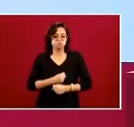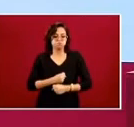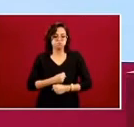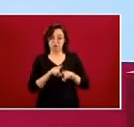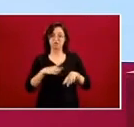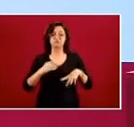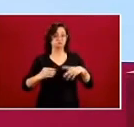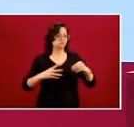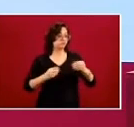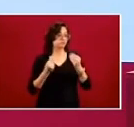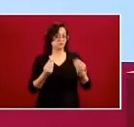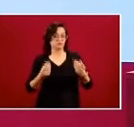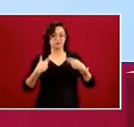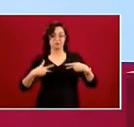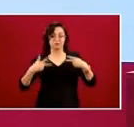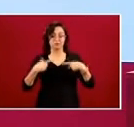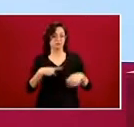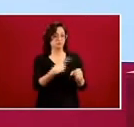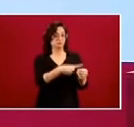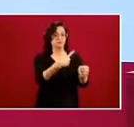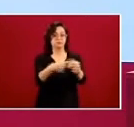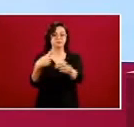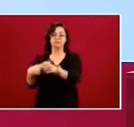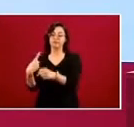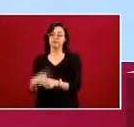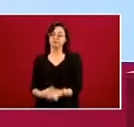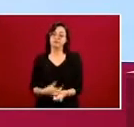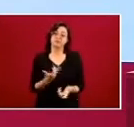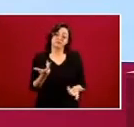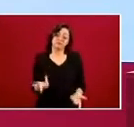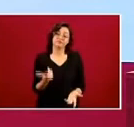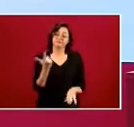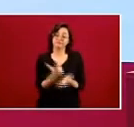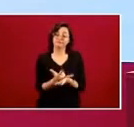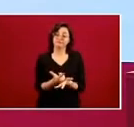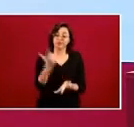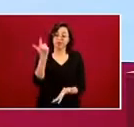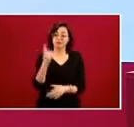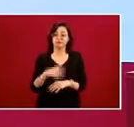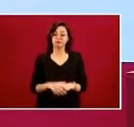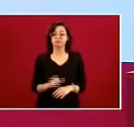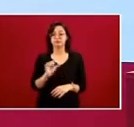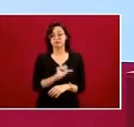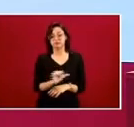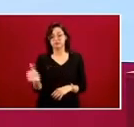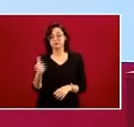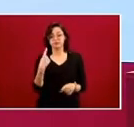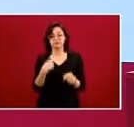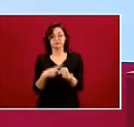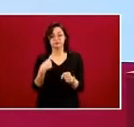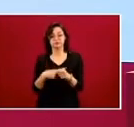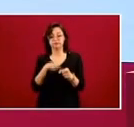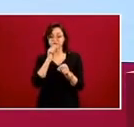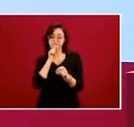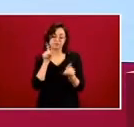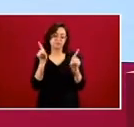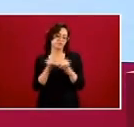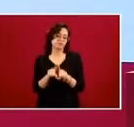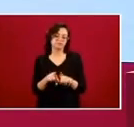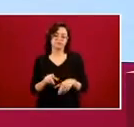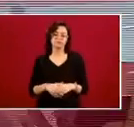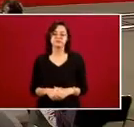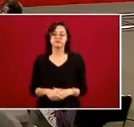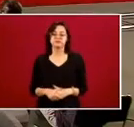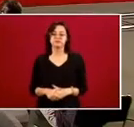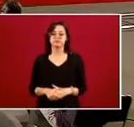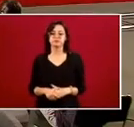bad nutrition habits. So I would like to emphasize this. There are also other diseases